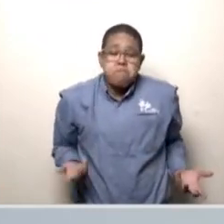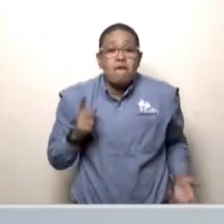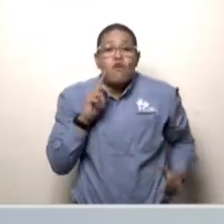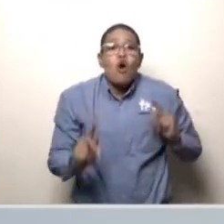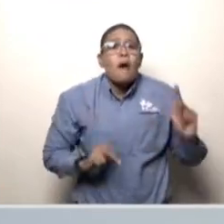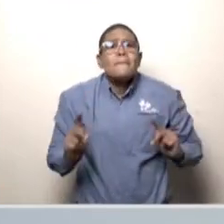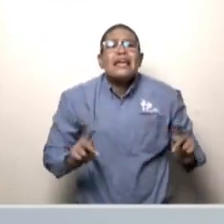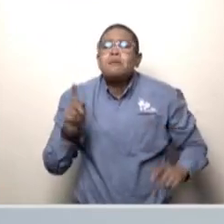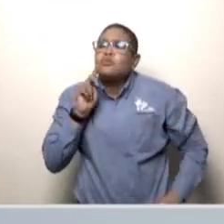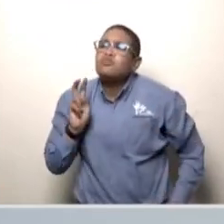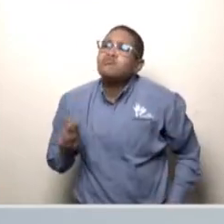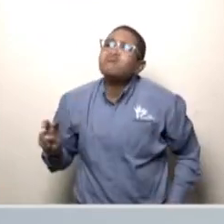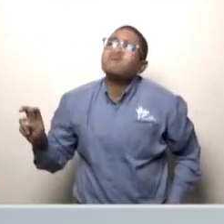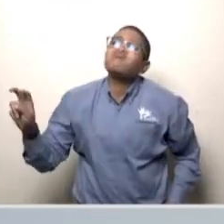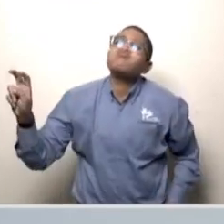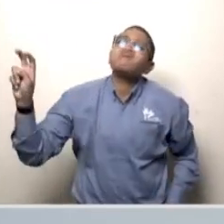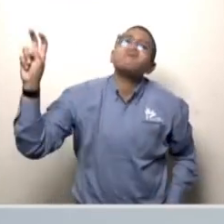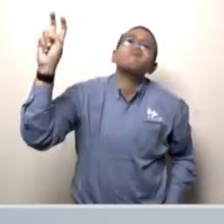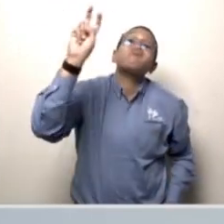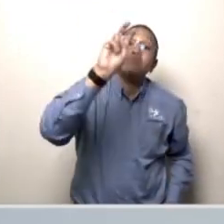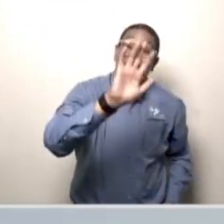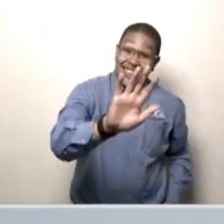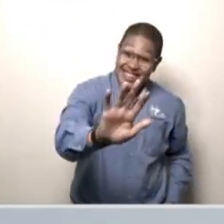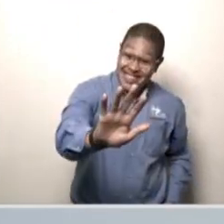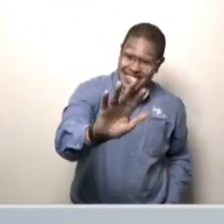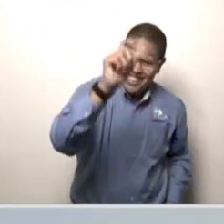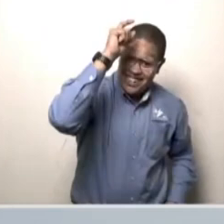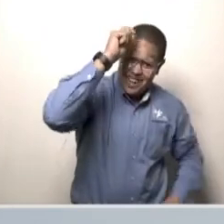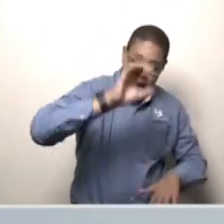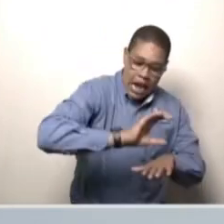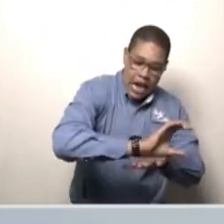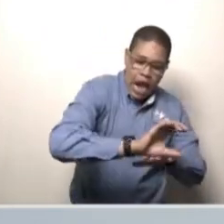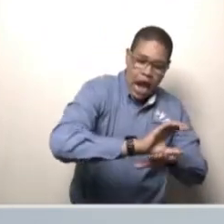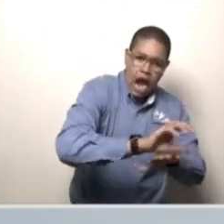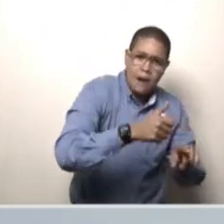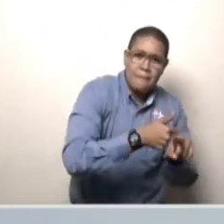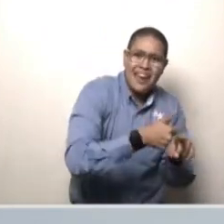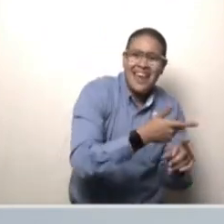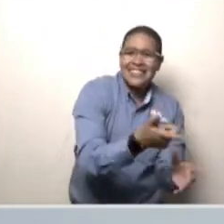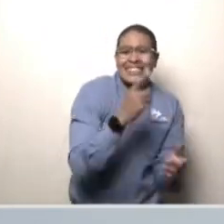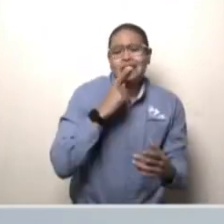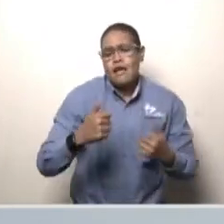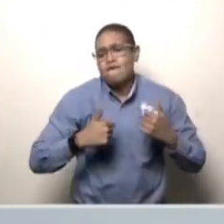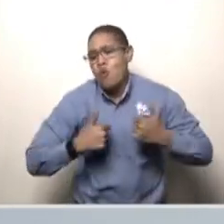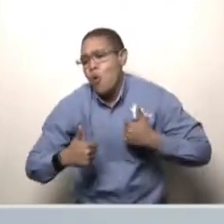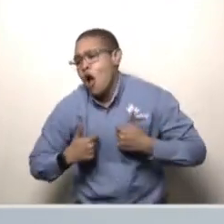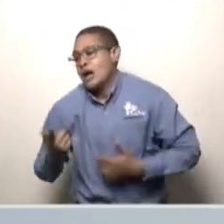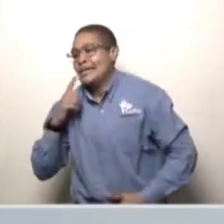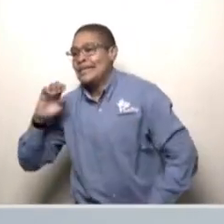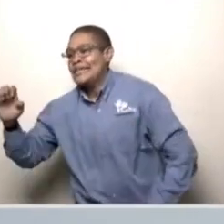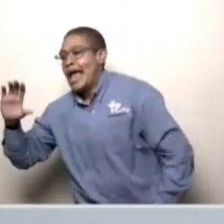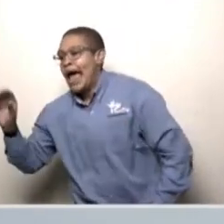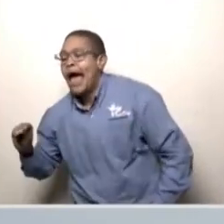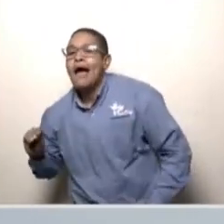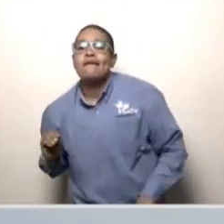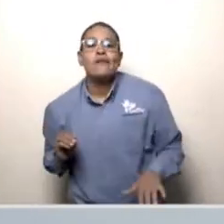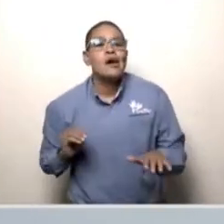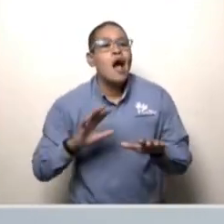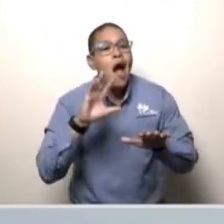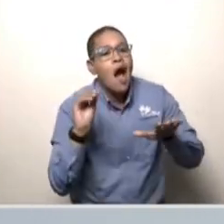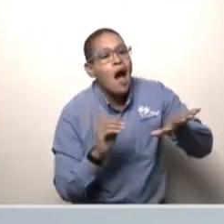people to travel, you know, Caribbean, say to Rwanda and East Africa or other parts of